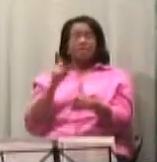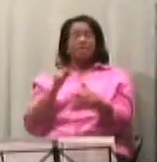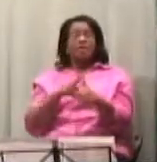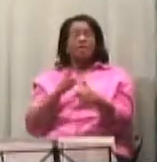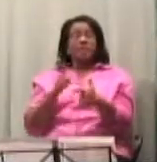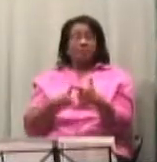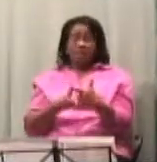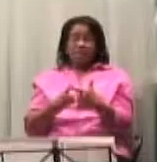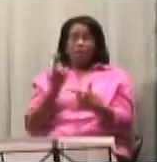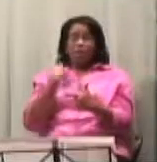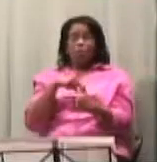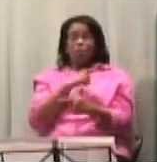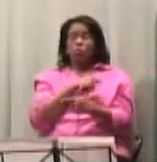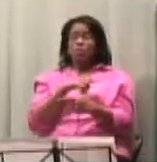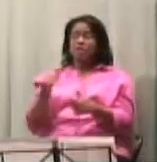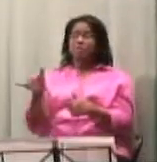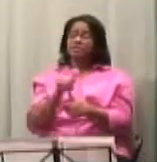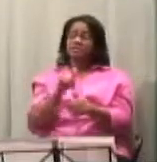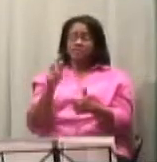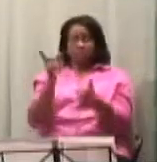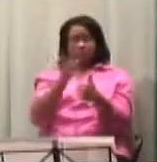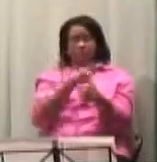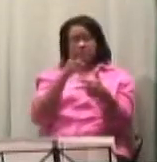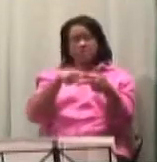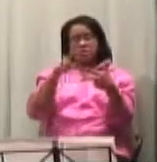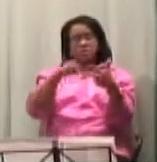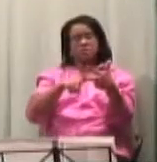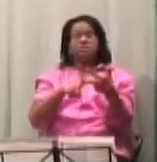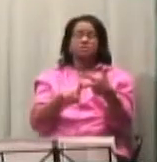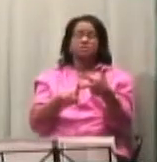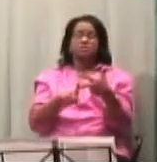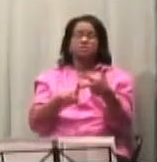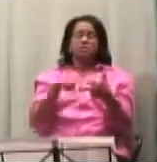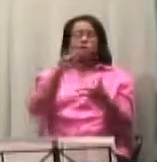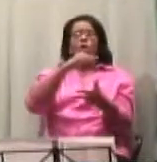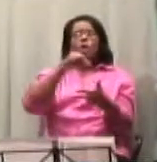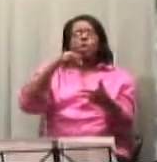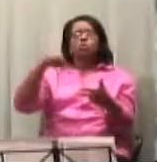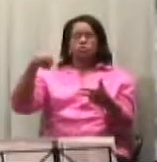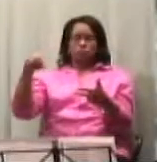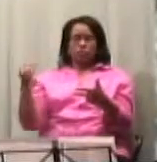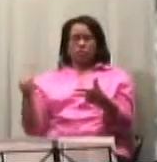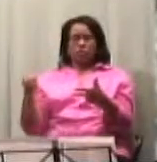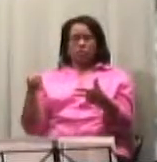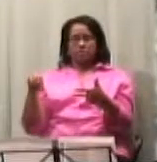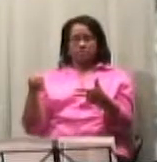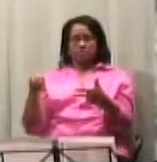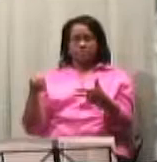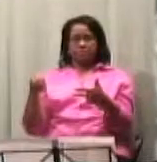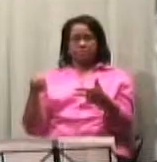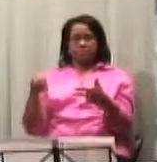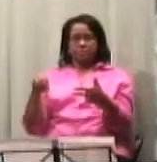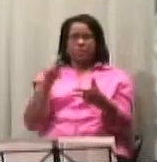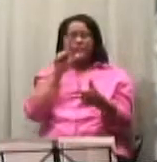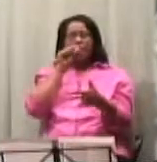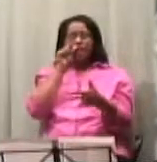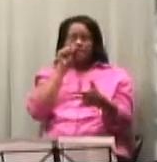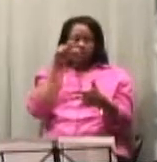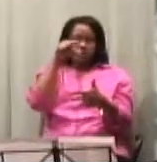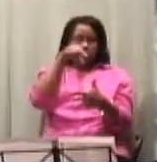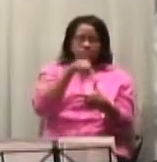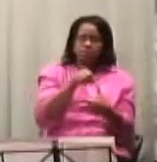know, or the rocks not produce the fruit. So, dear brothers and sisters, I